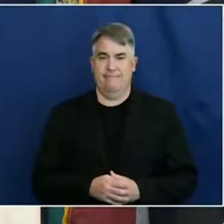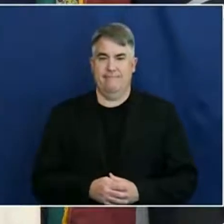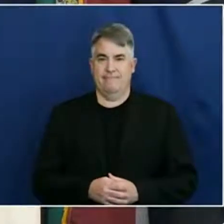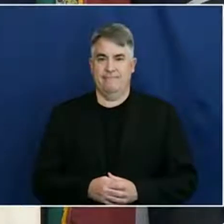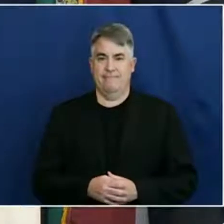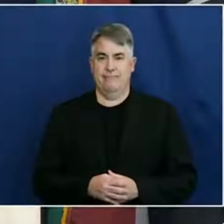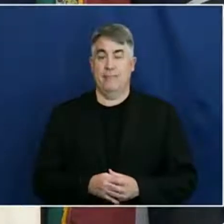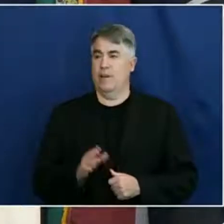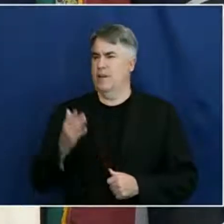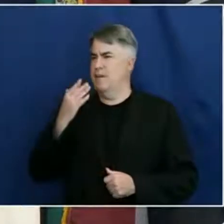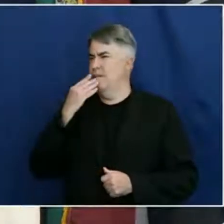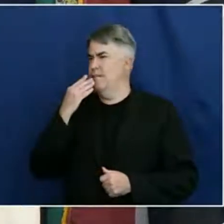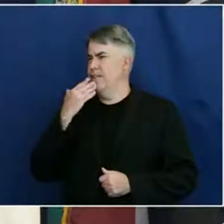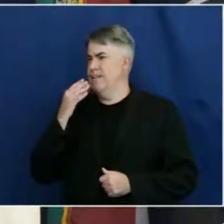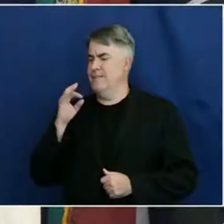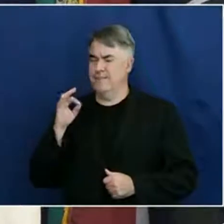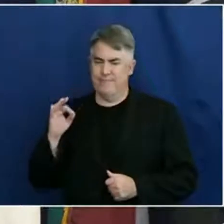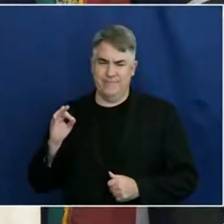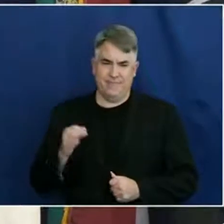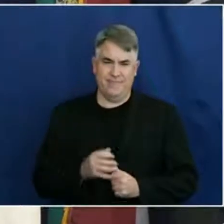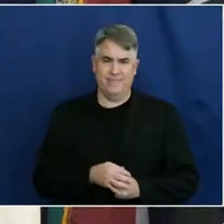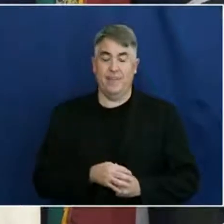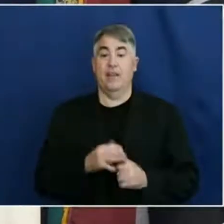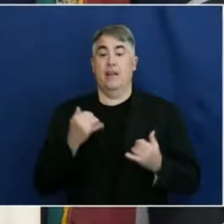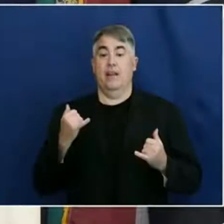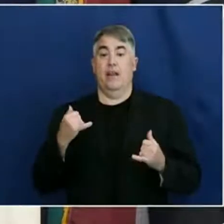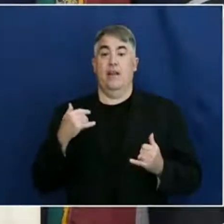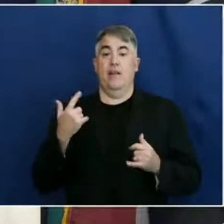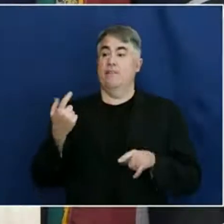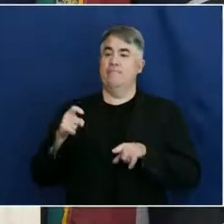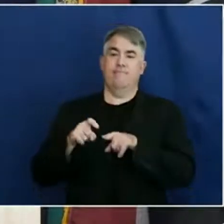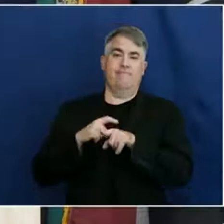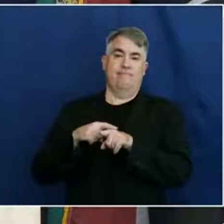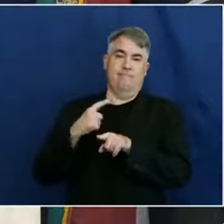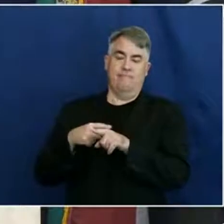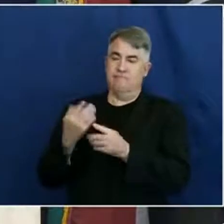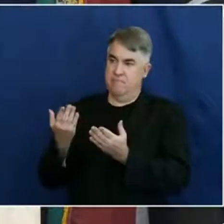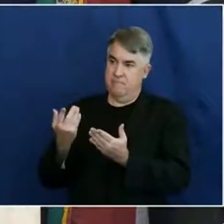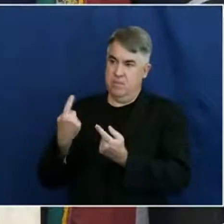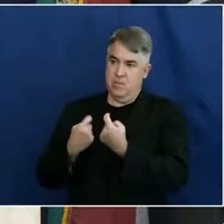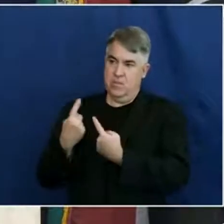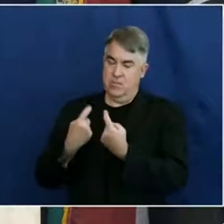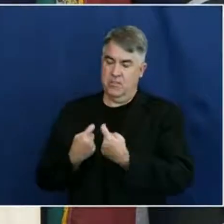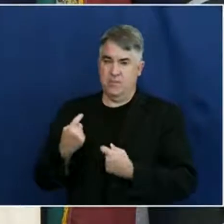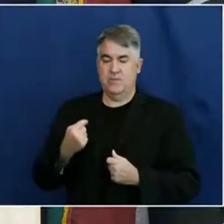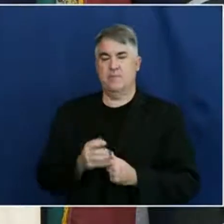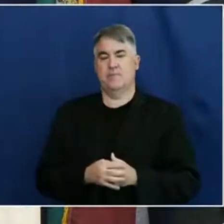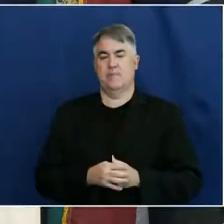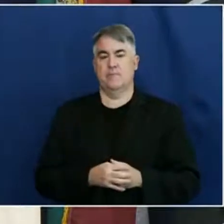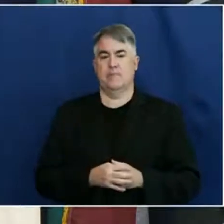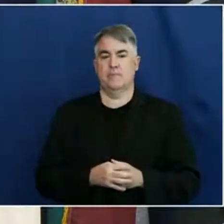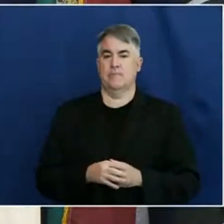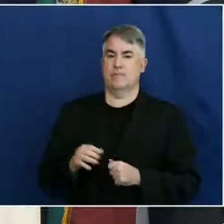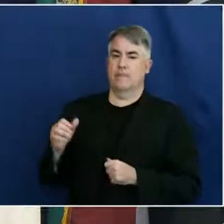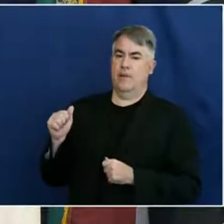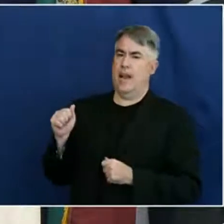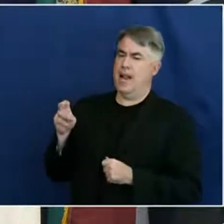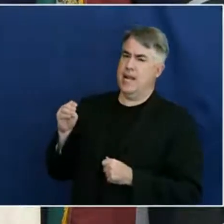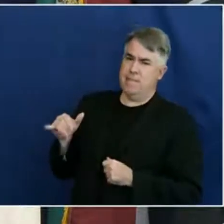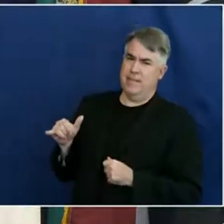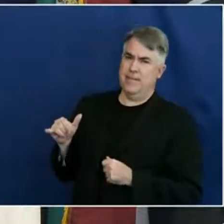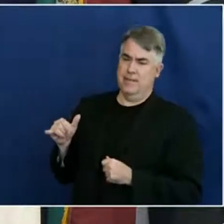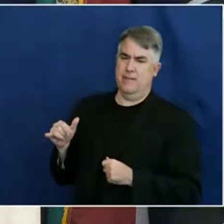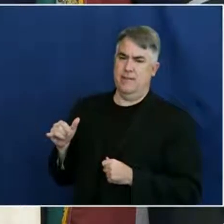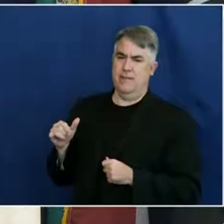Thank you, Supervisor Vargas. We'll now go to our call-in questions. My first call is from Amy Taxon with the